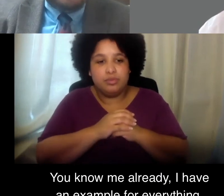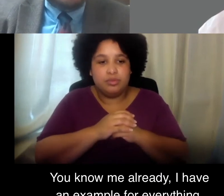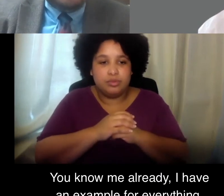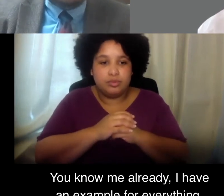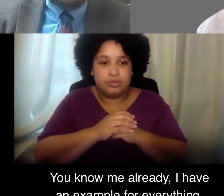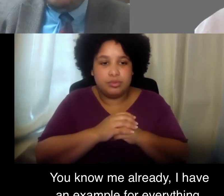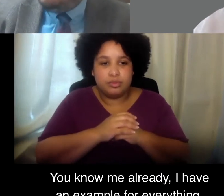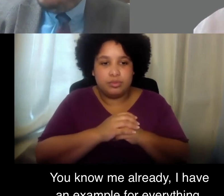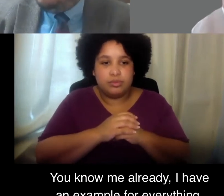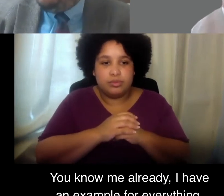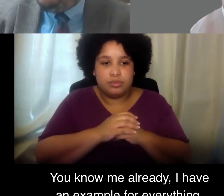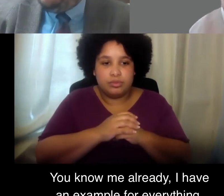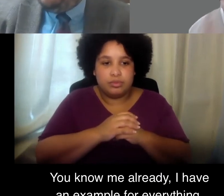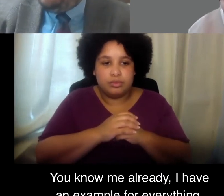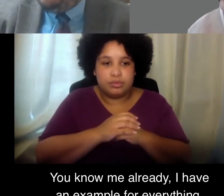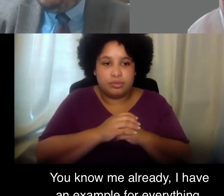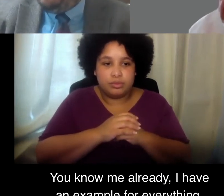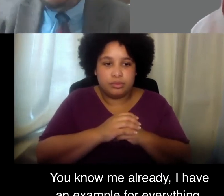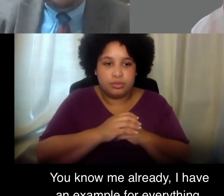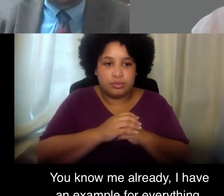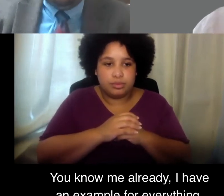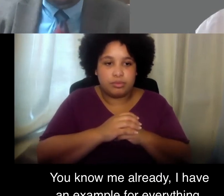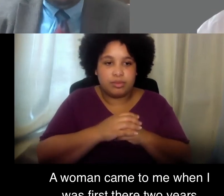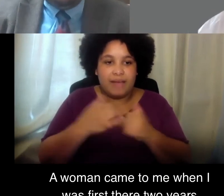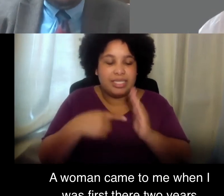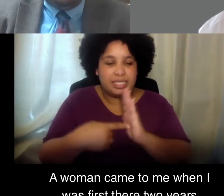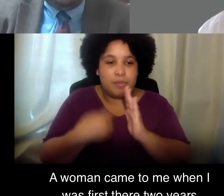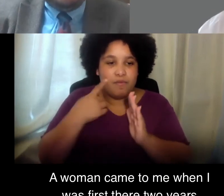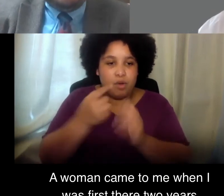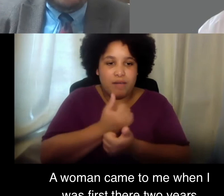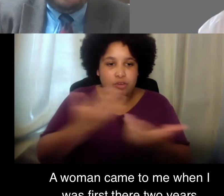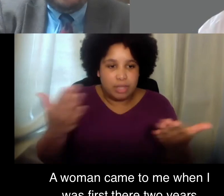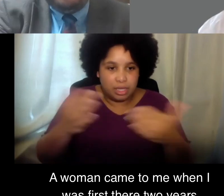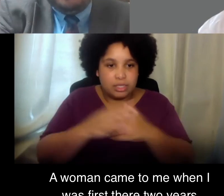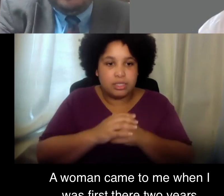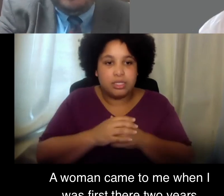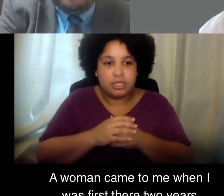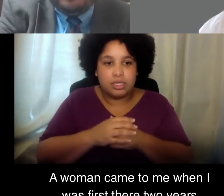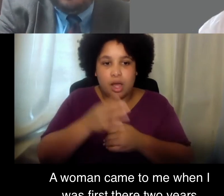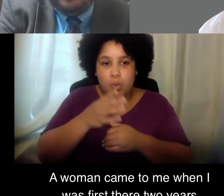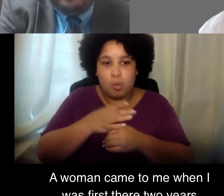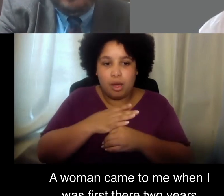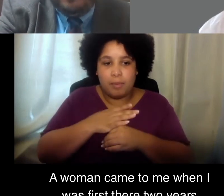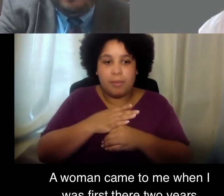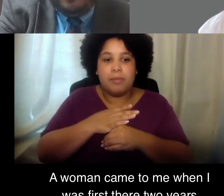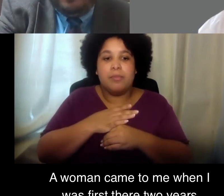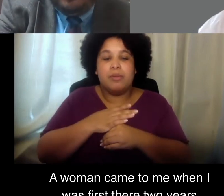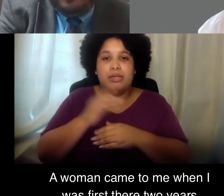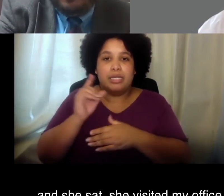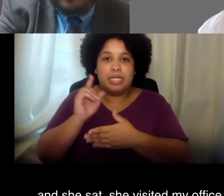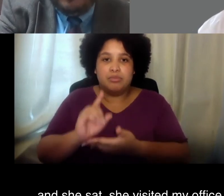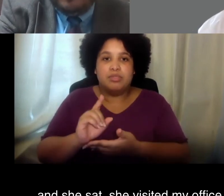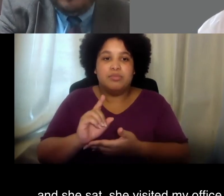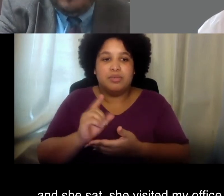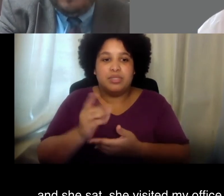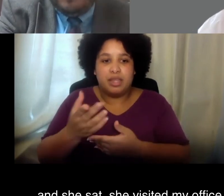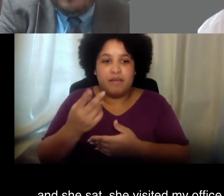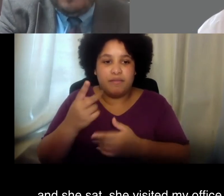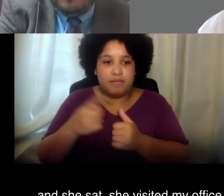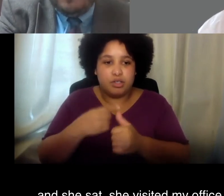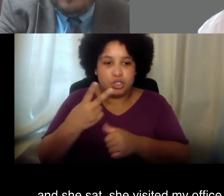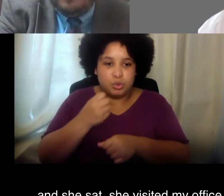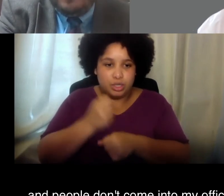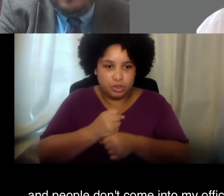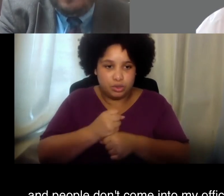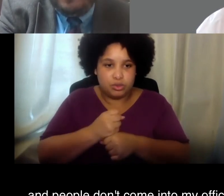that. You know me already. I have an example for everything. A woman came to me when I was first there 2 years. And she visited